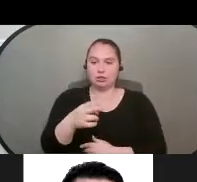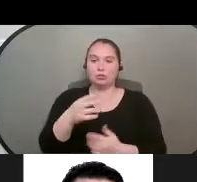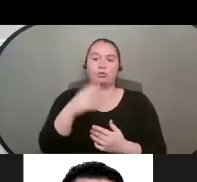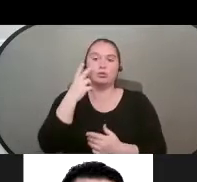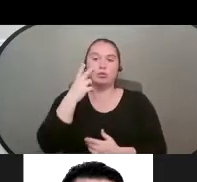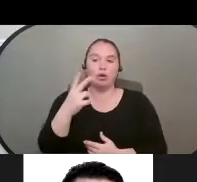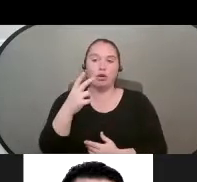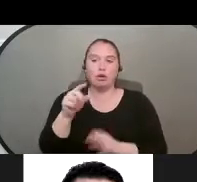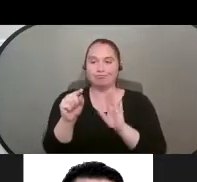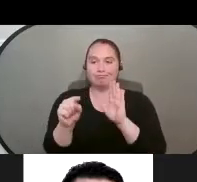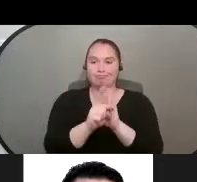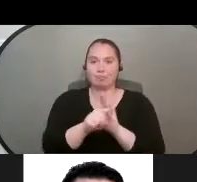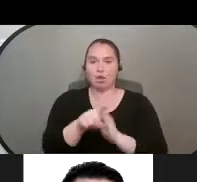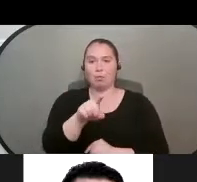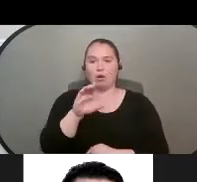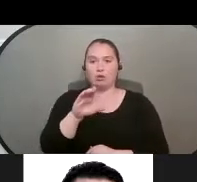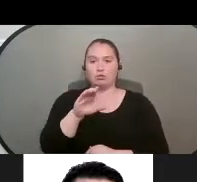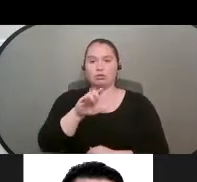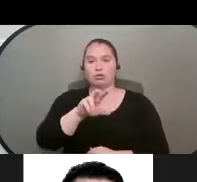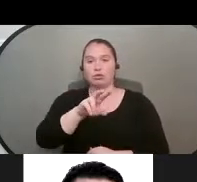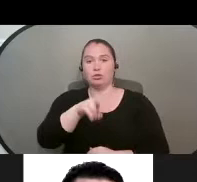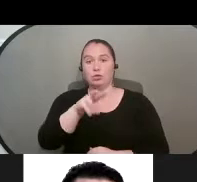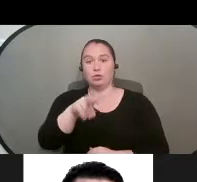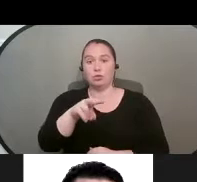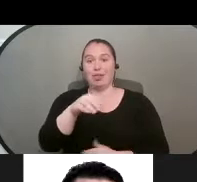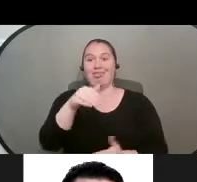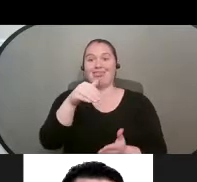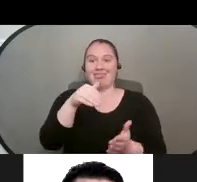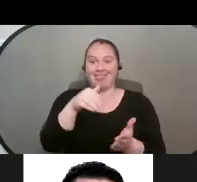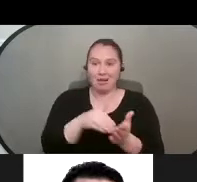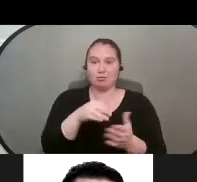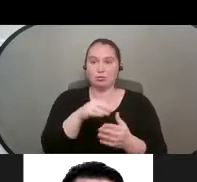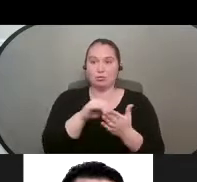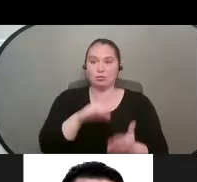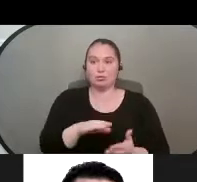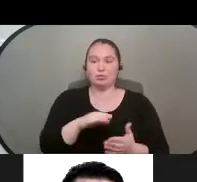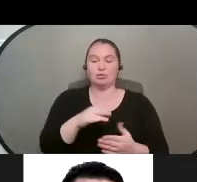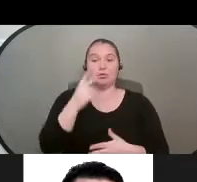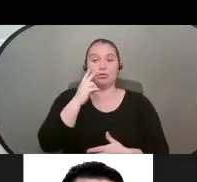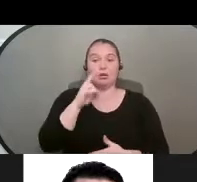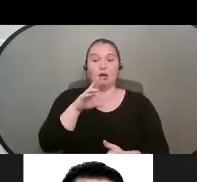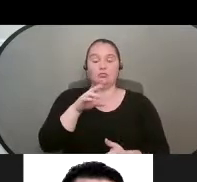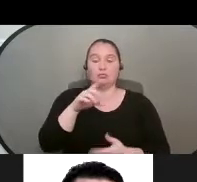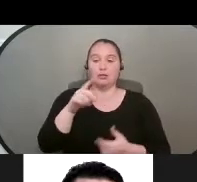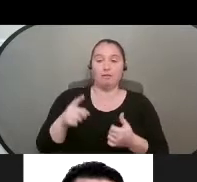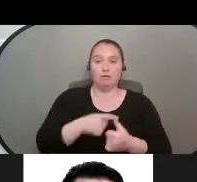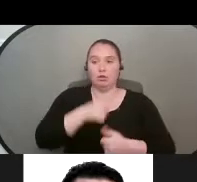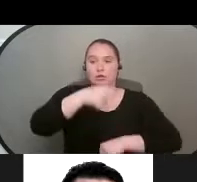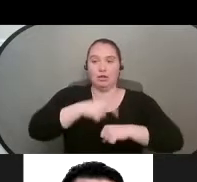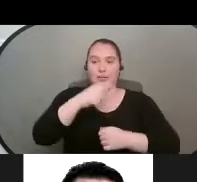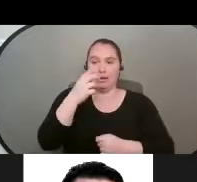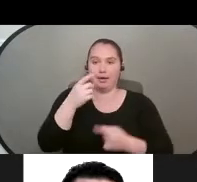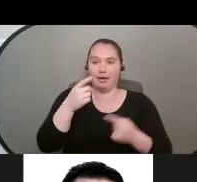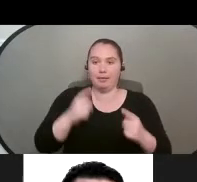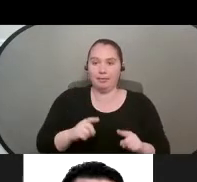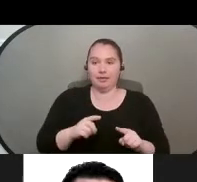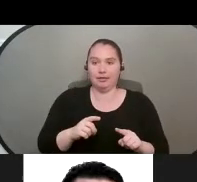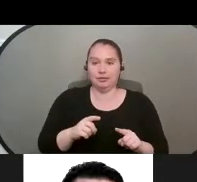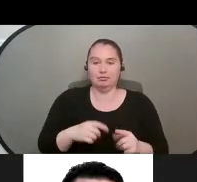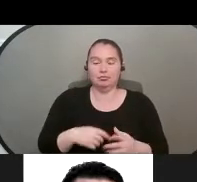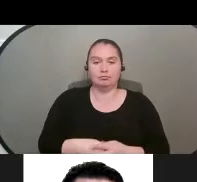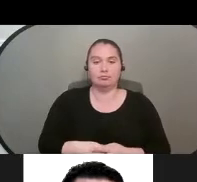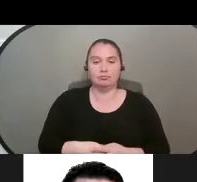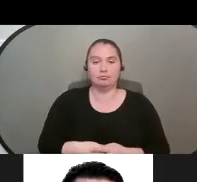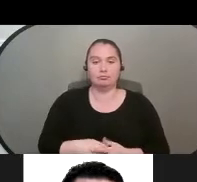negative 122,000 kids. First time in our history that we saw this drop. We believe that the